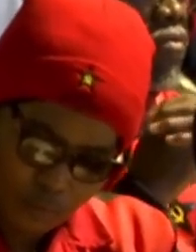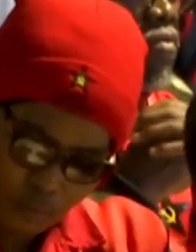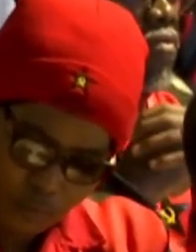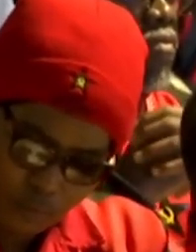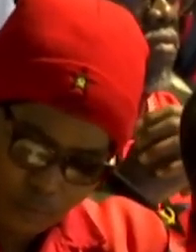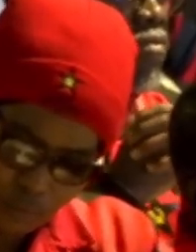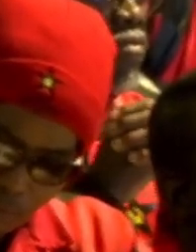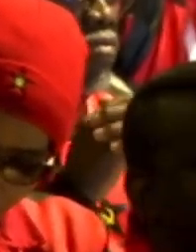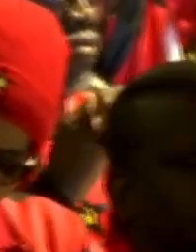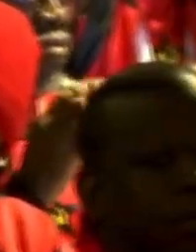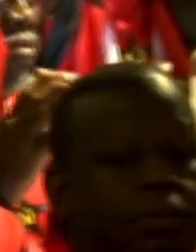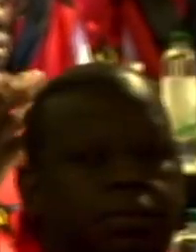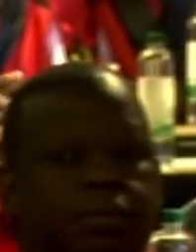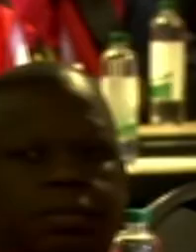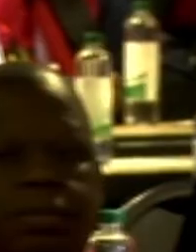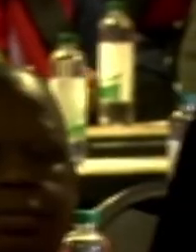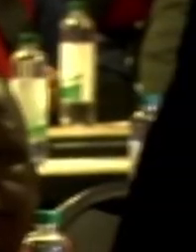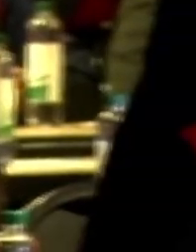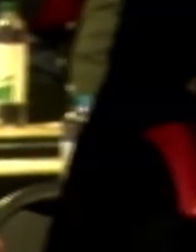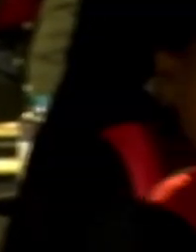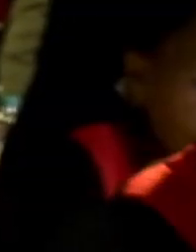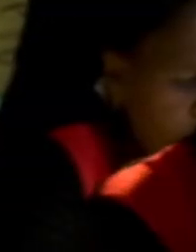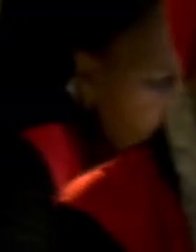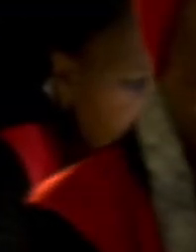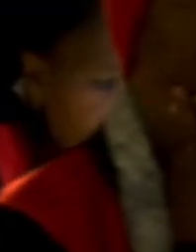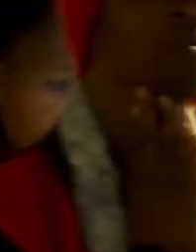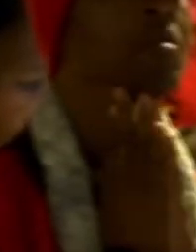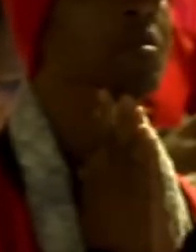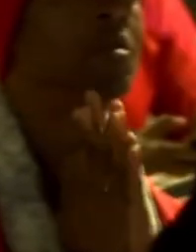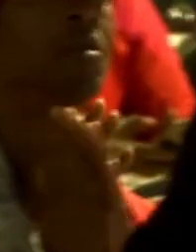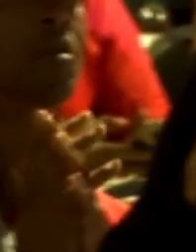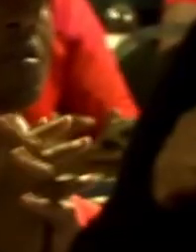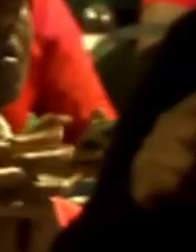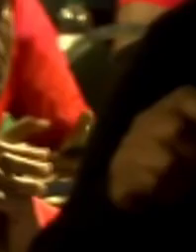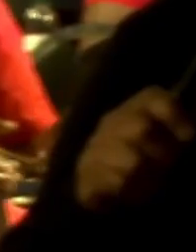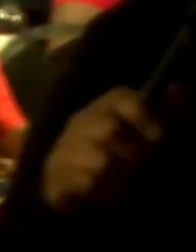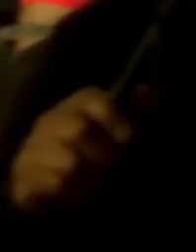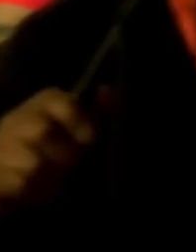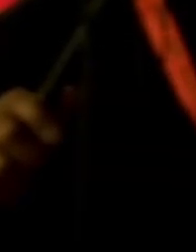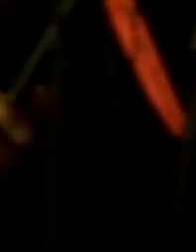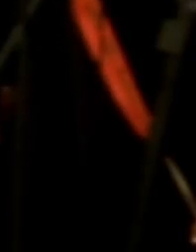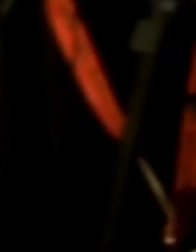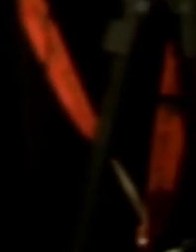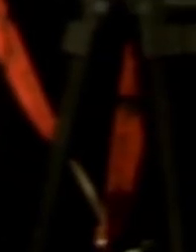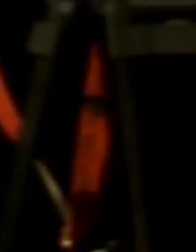So what is the role of the party? We ask.